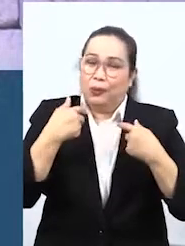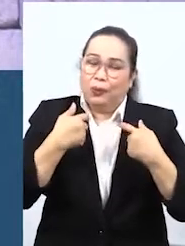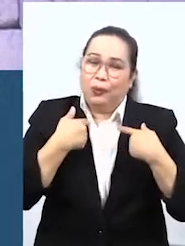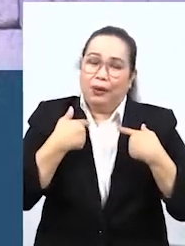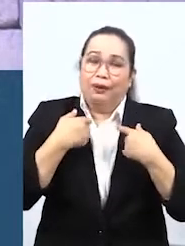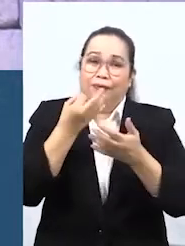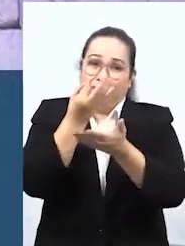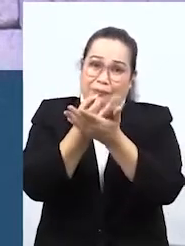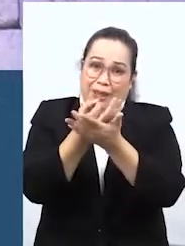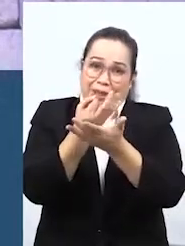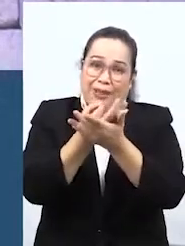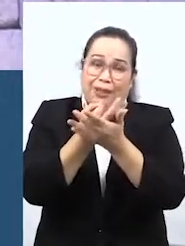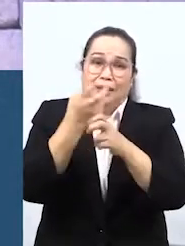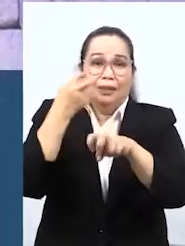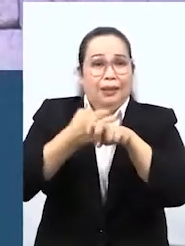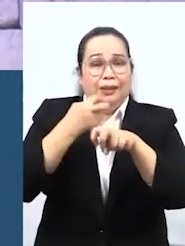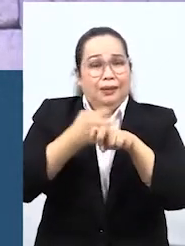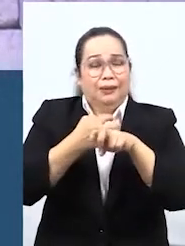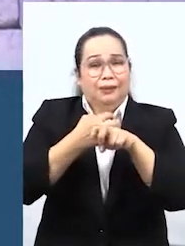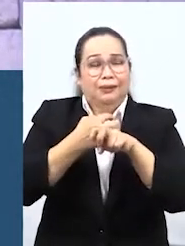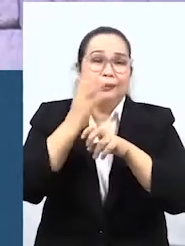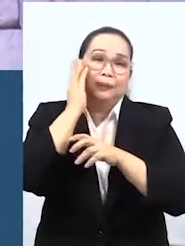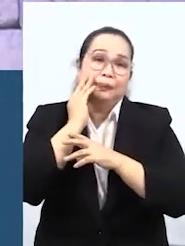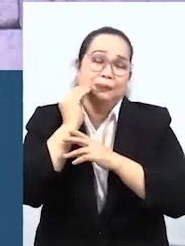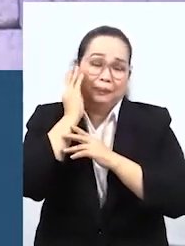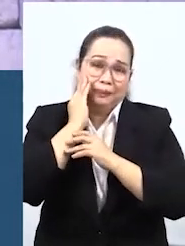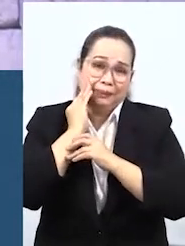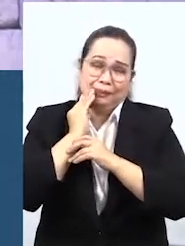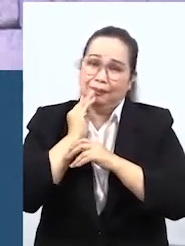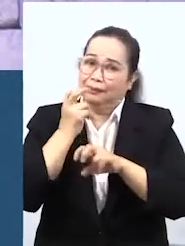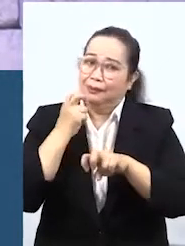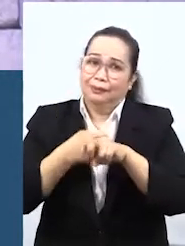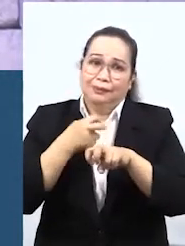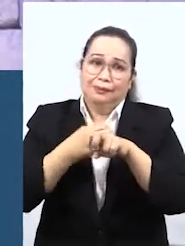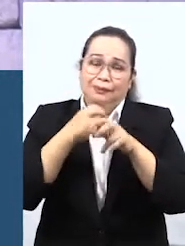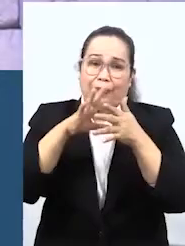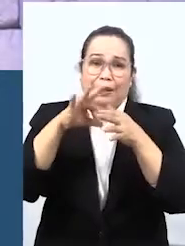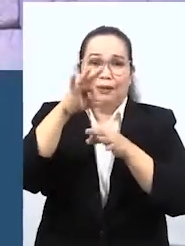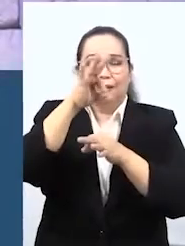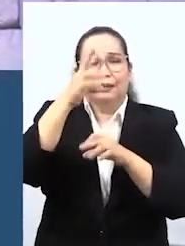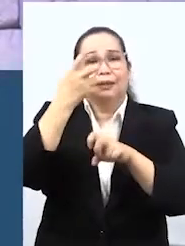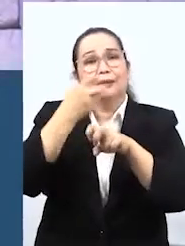financial difficulty We want we went through spiritual